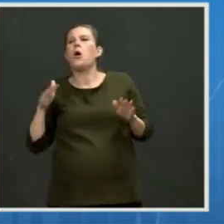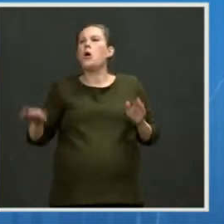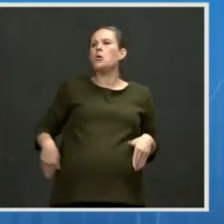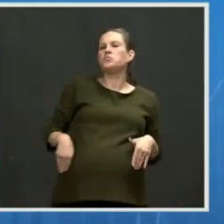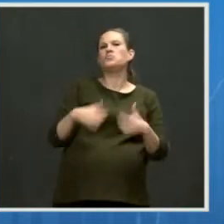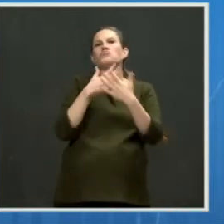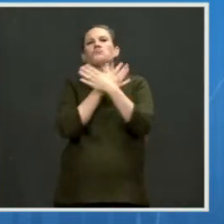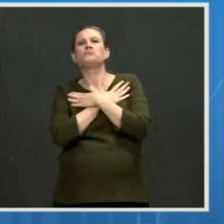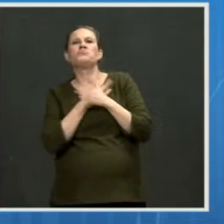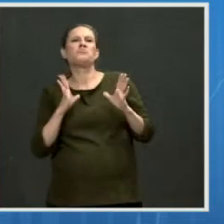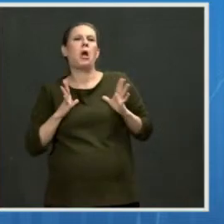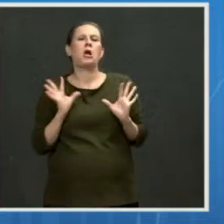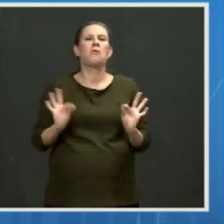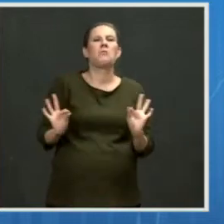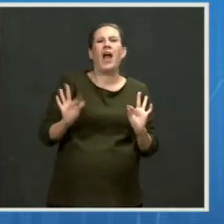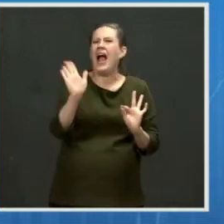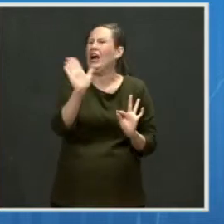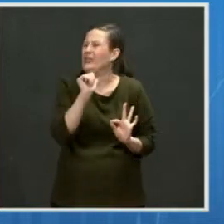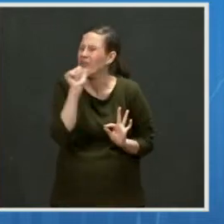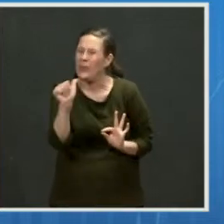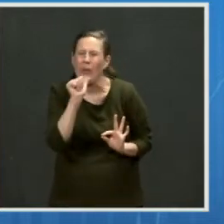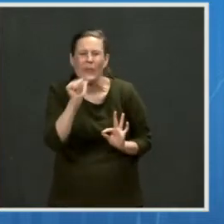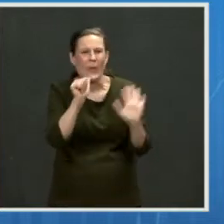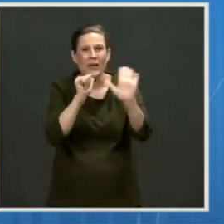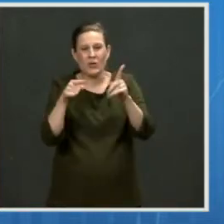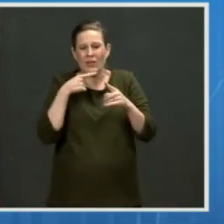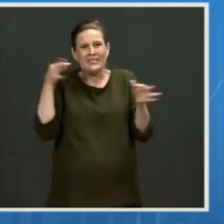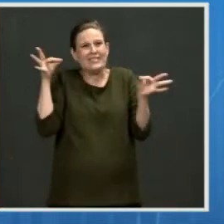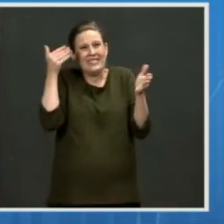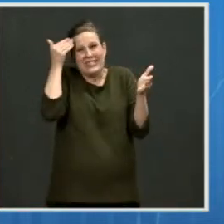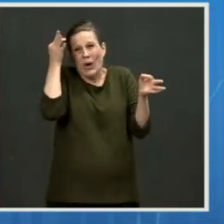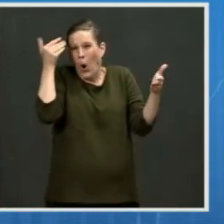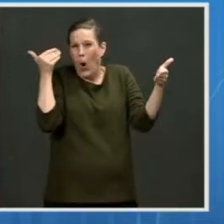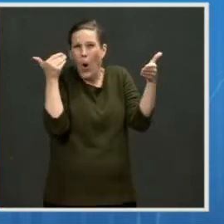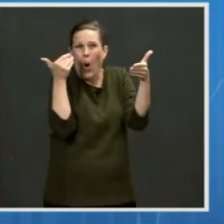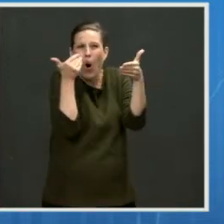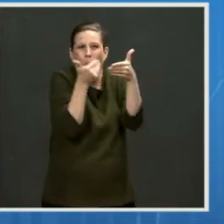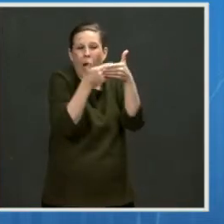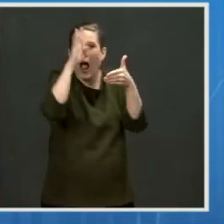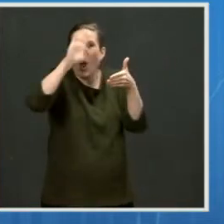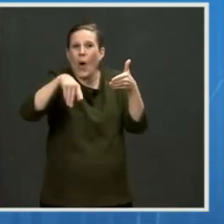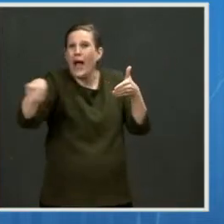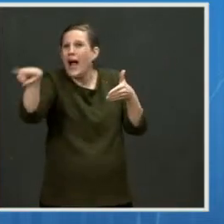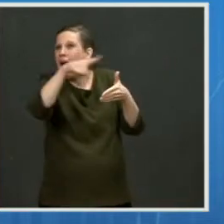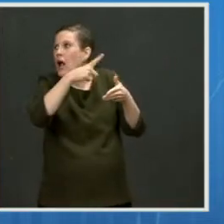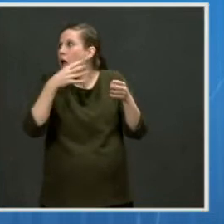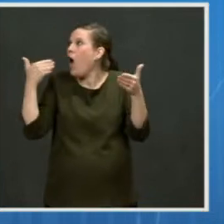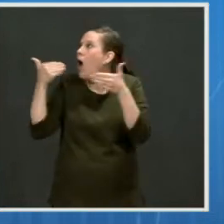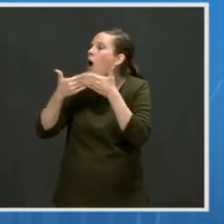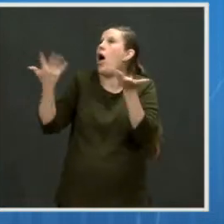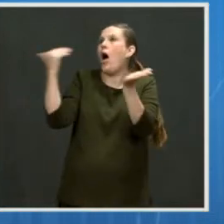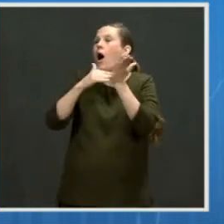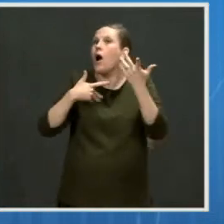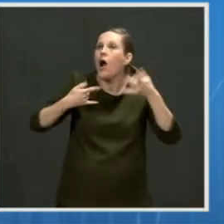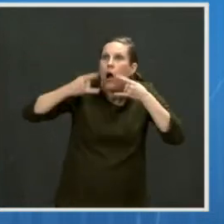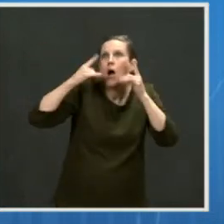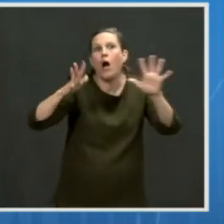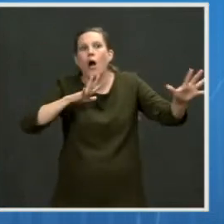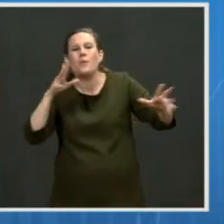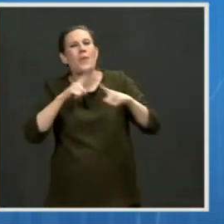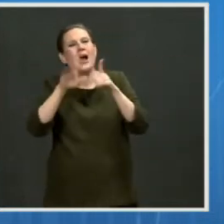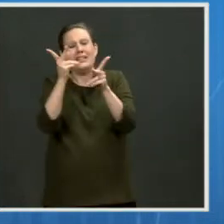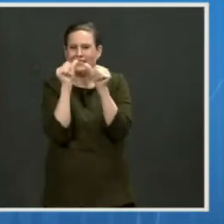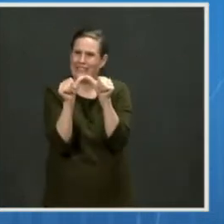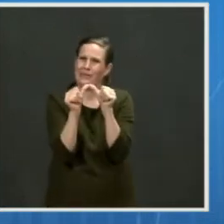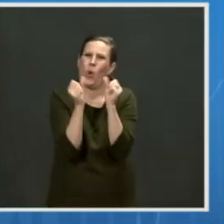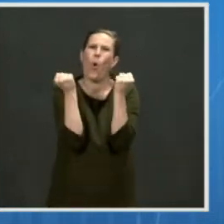everyday activities we all miss so much. But no, we're not quite there yet. We need to keep taking the mitigation measures